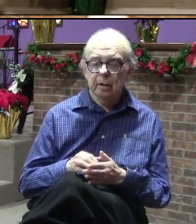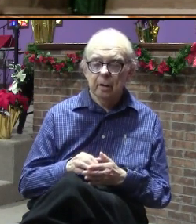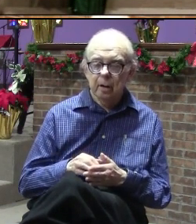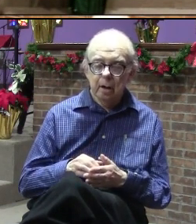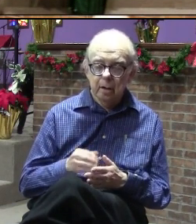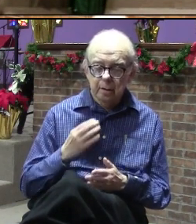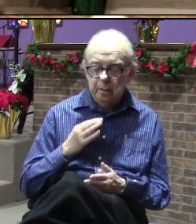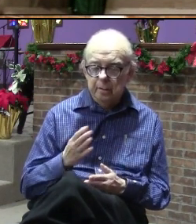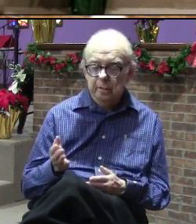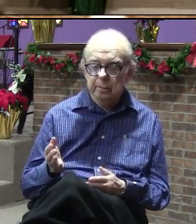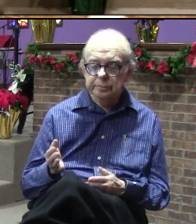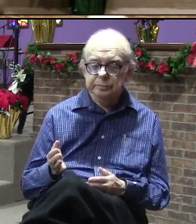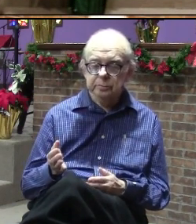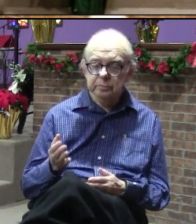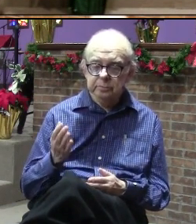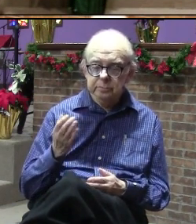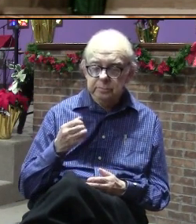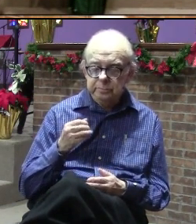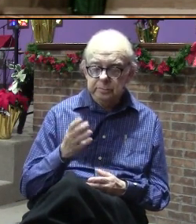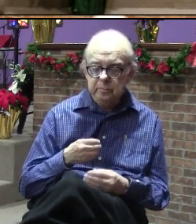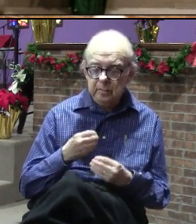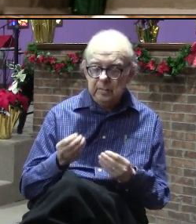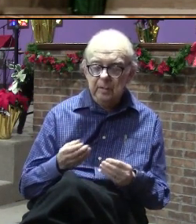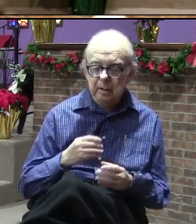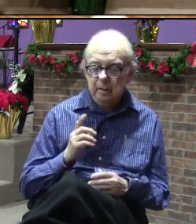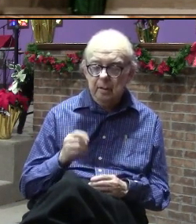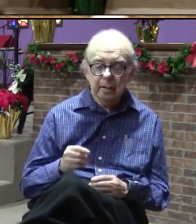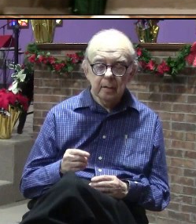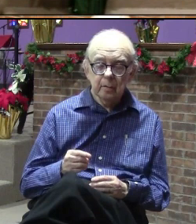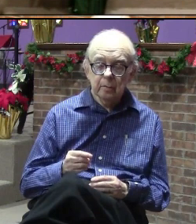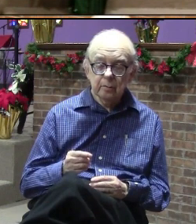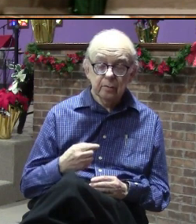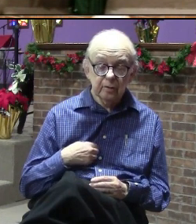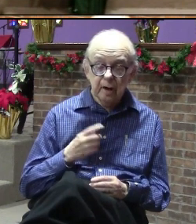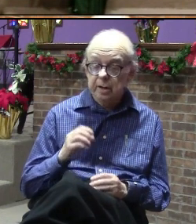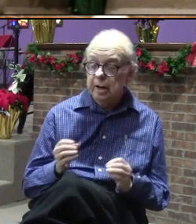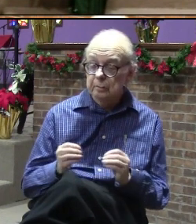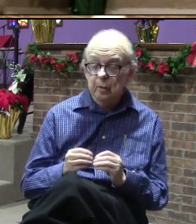And I don't know about you, if God's providing my needs, what else do I want?